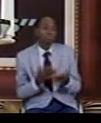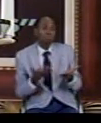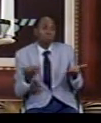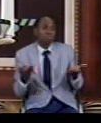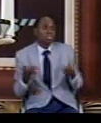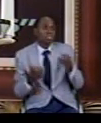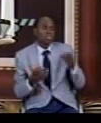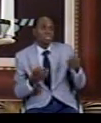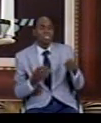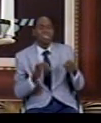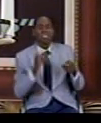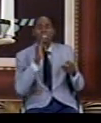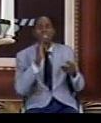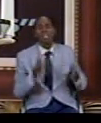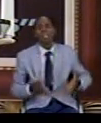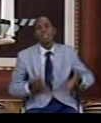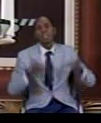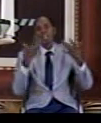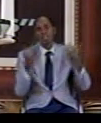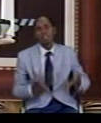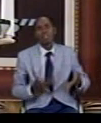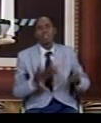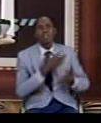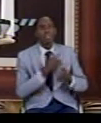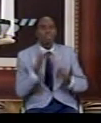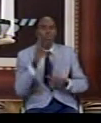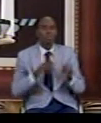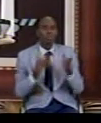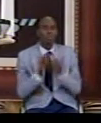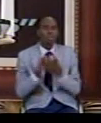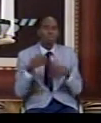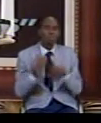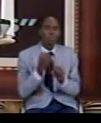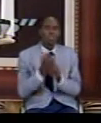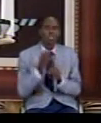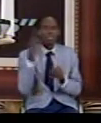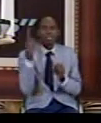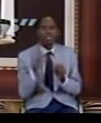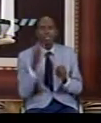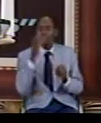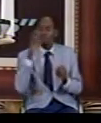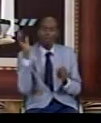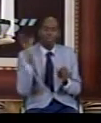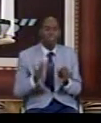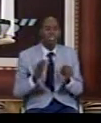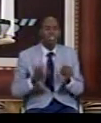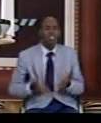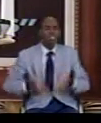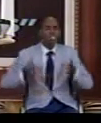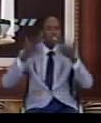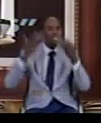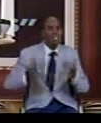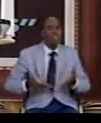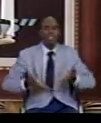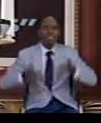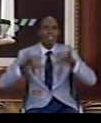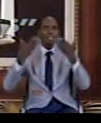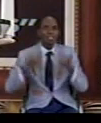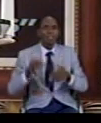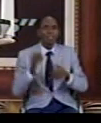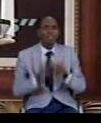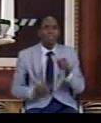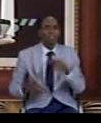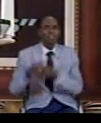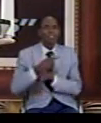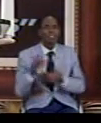heavy. And the people that make that cross heavy and heavier, every day, they